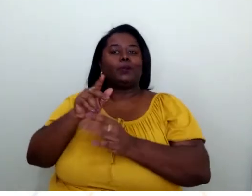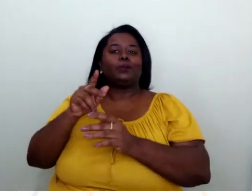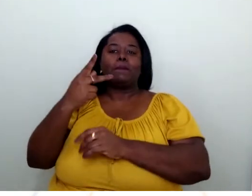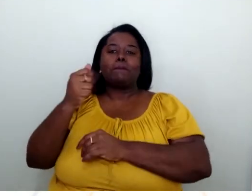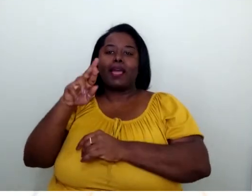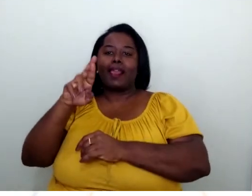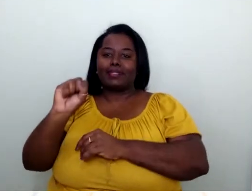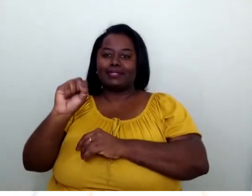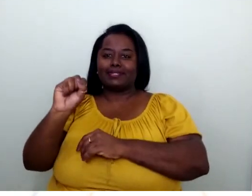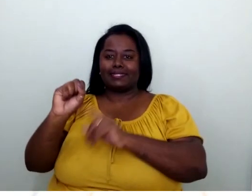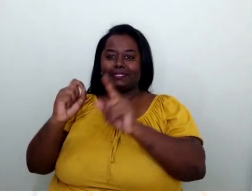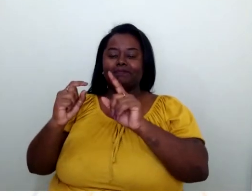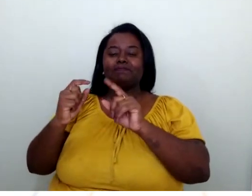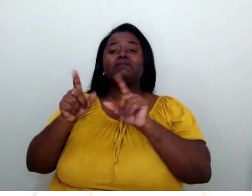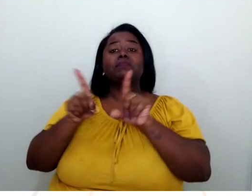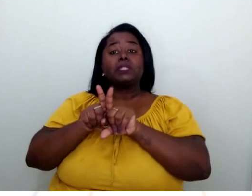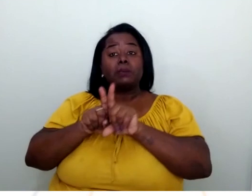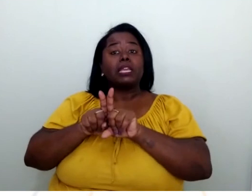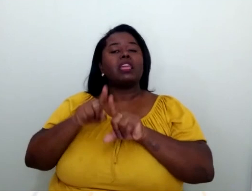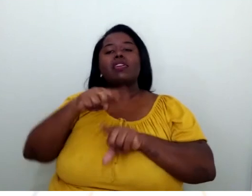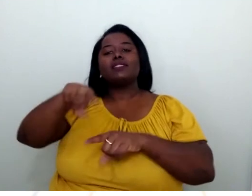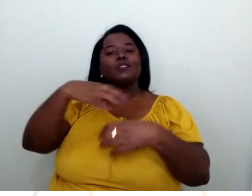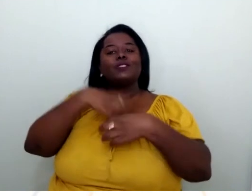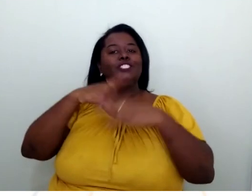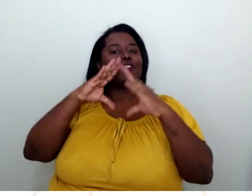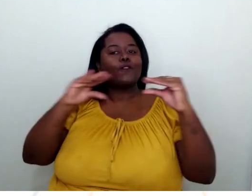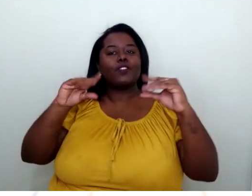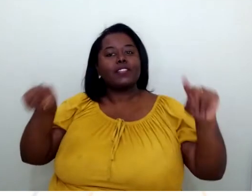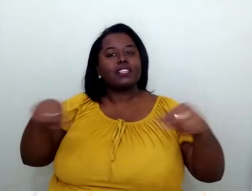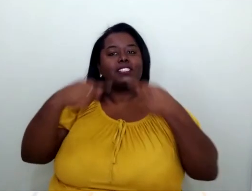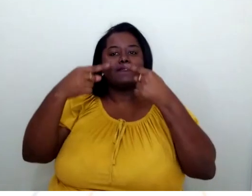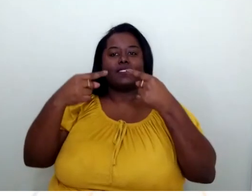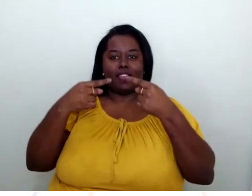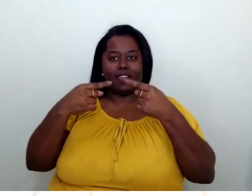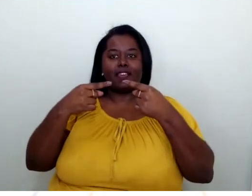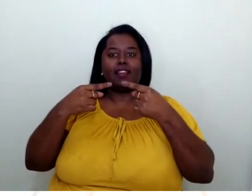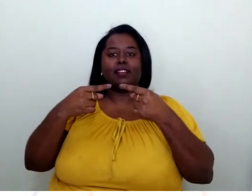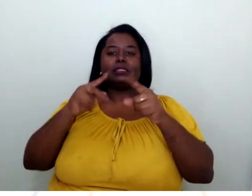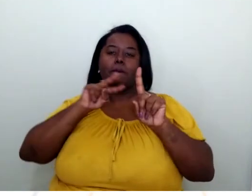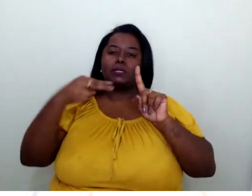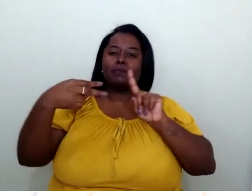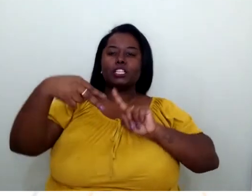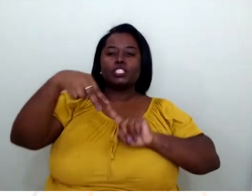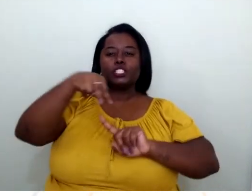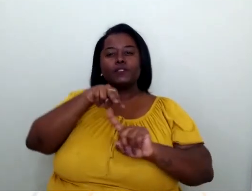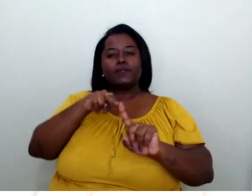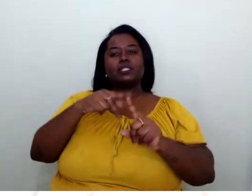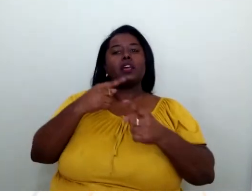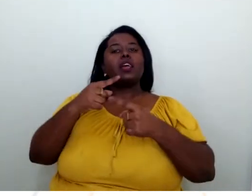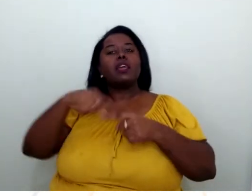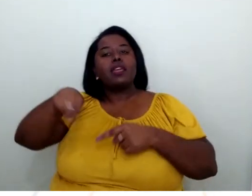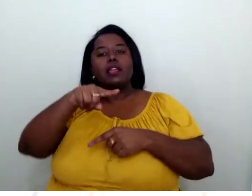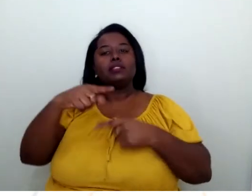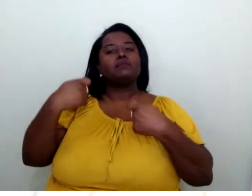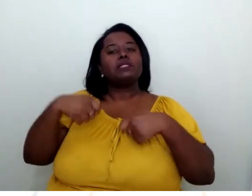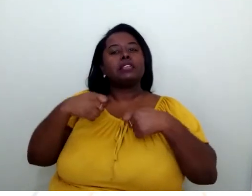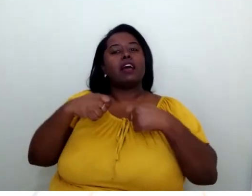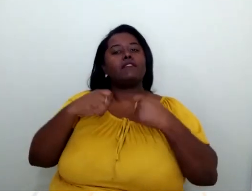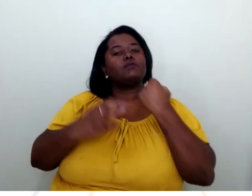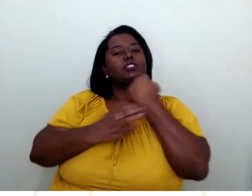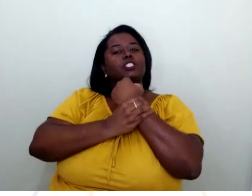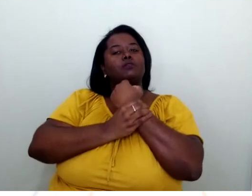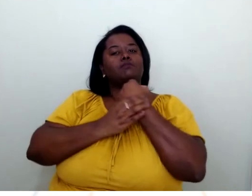And we can see that the vast majority, 4 and 5, really felt comfortable interacting with the other students.